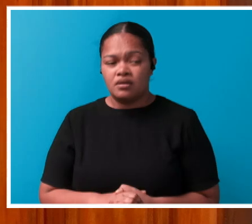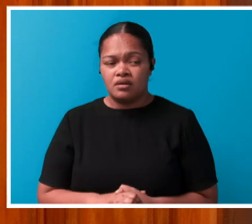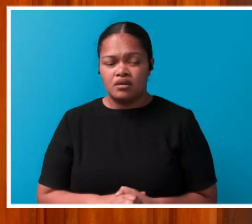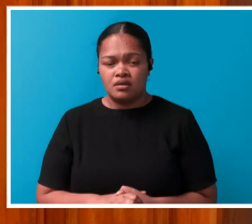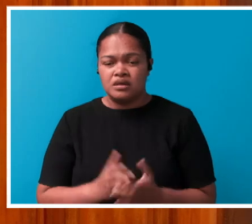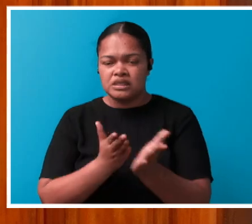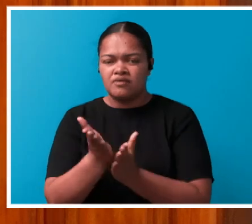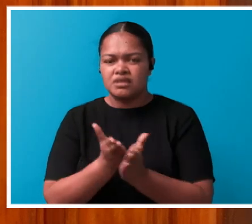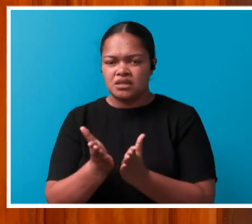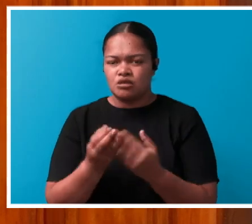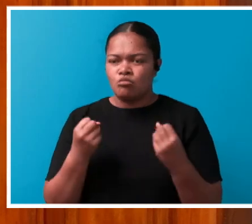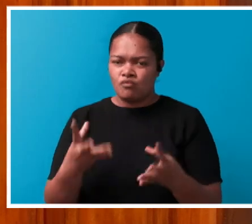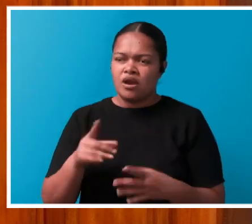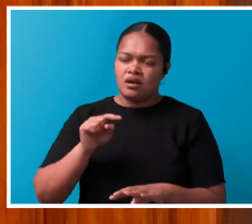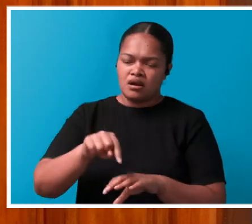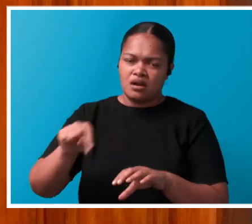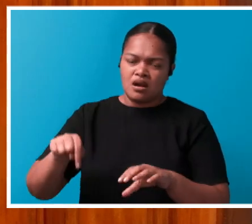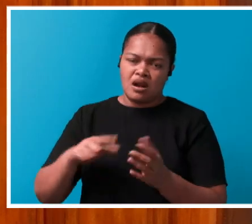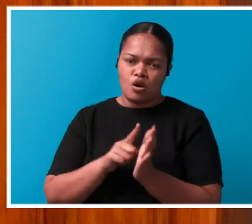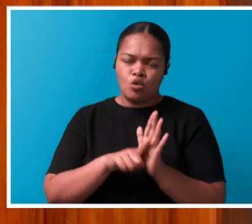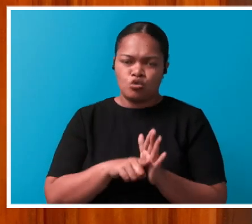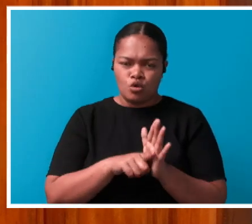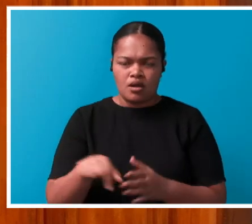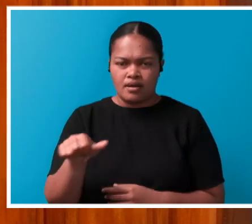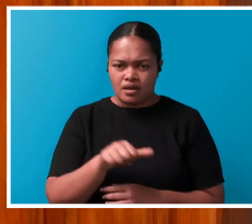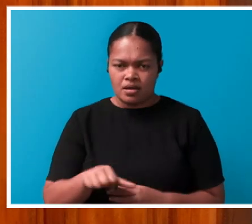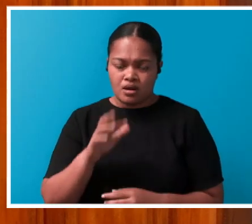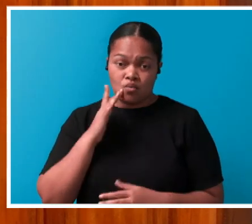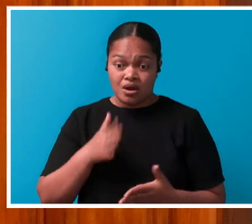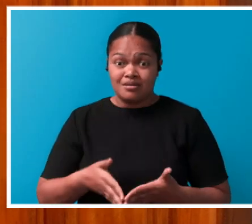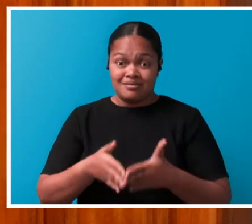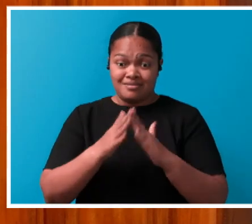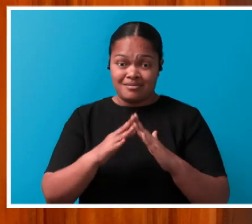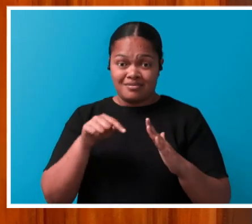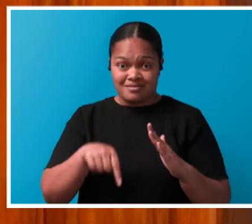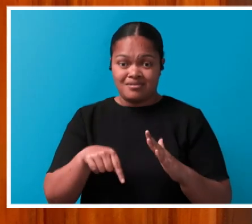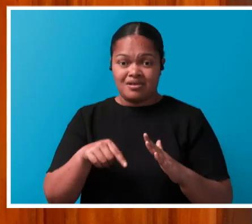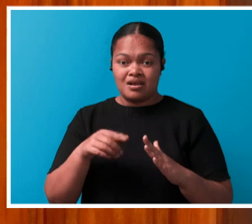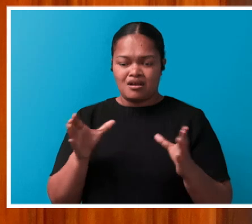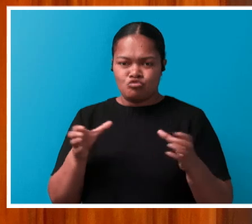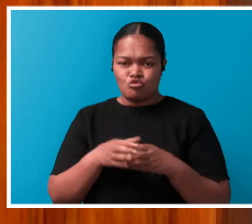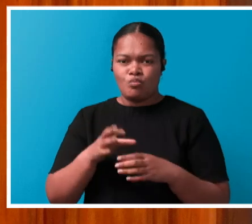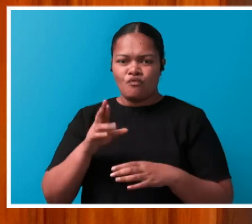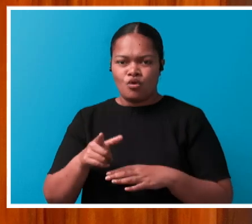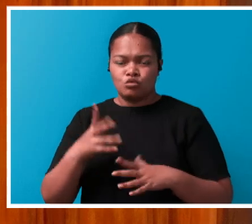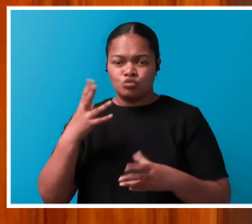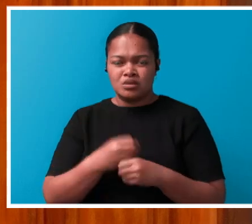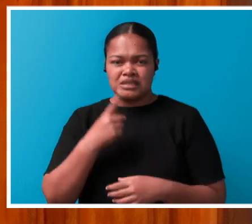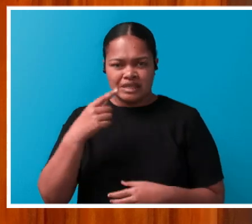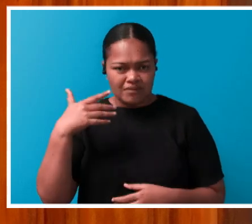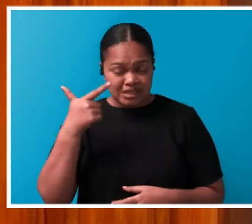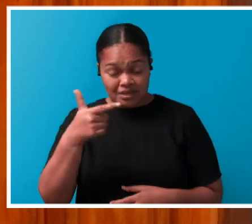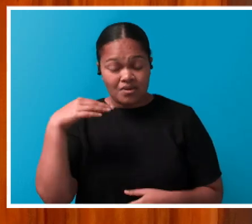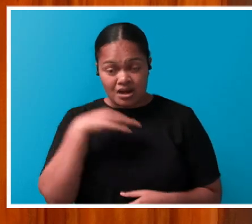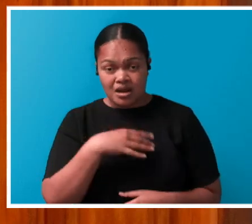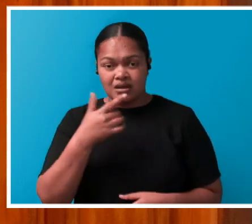services around the Lotoka area. The Speaker said since the establishment of the termite task force, a total of 775 households have been assisted through